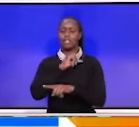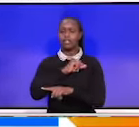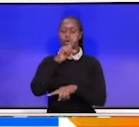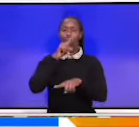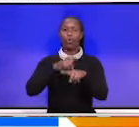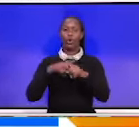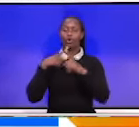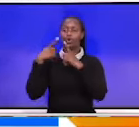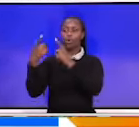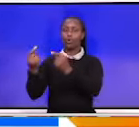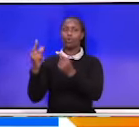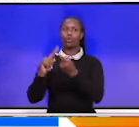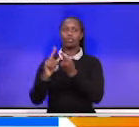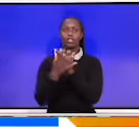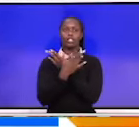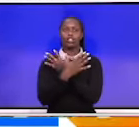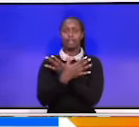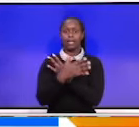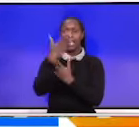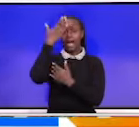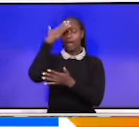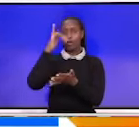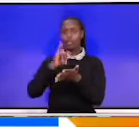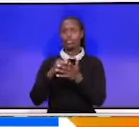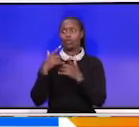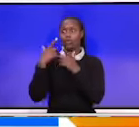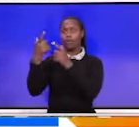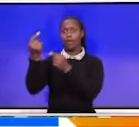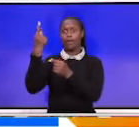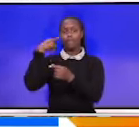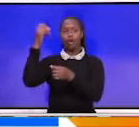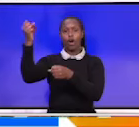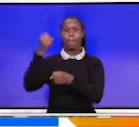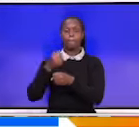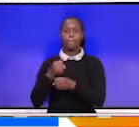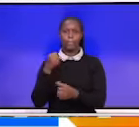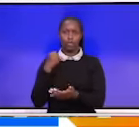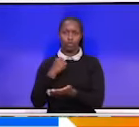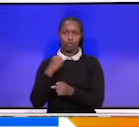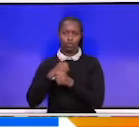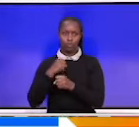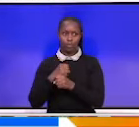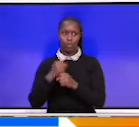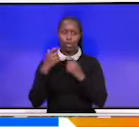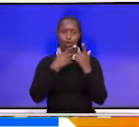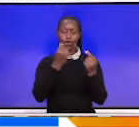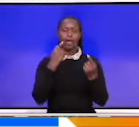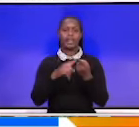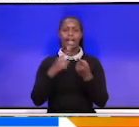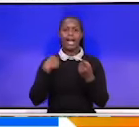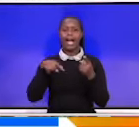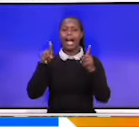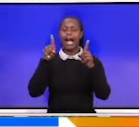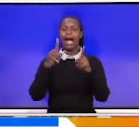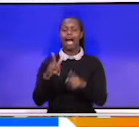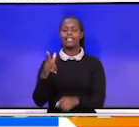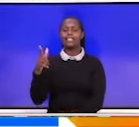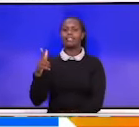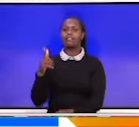Germany, I know you are going for apprenticeship. You will not go there as illegal immigrant, you will go there as